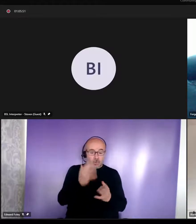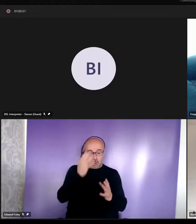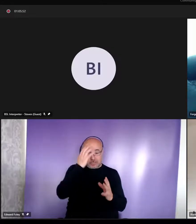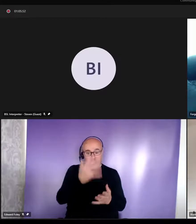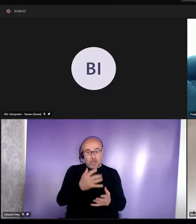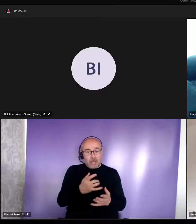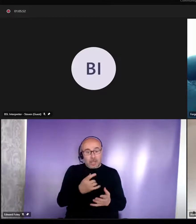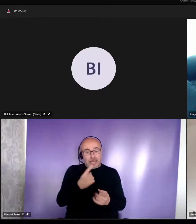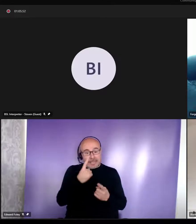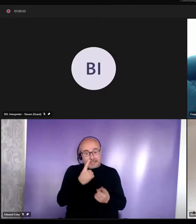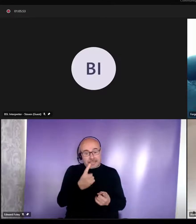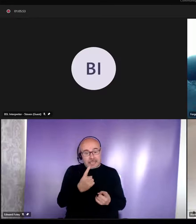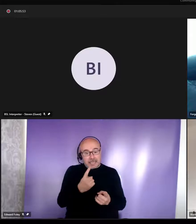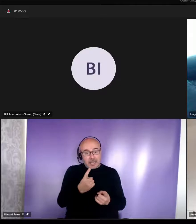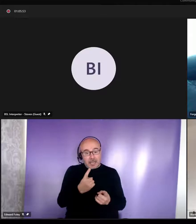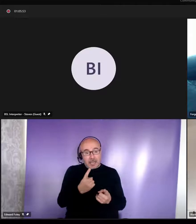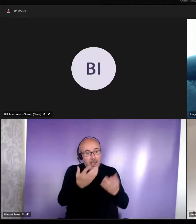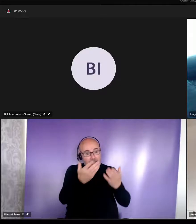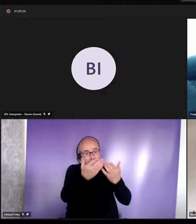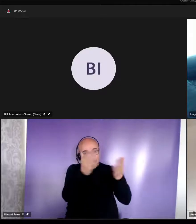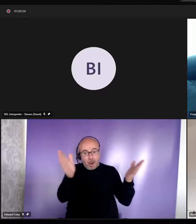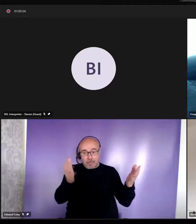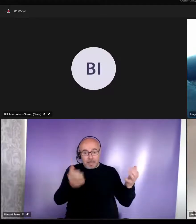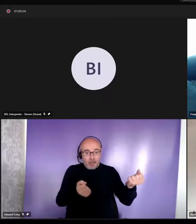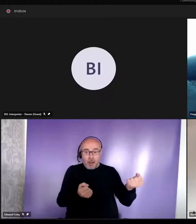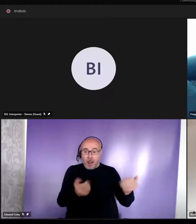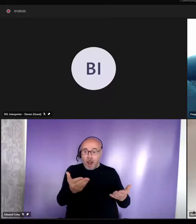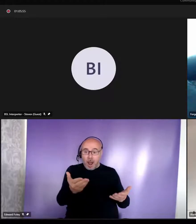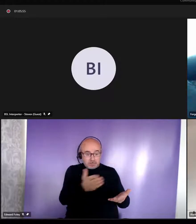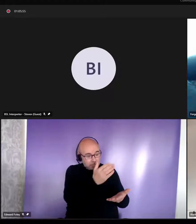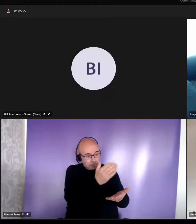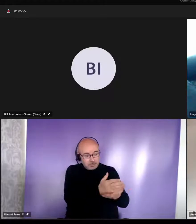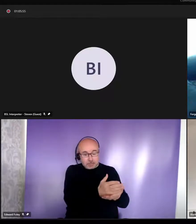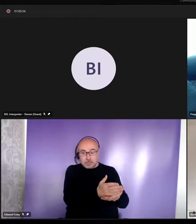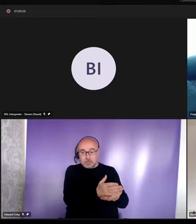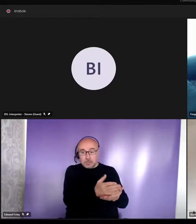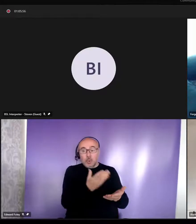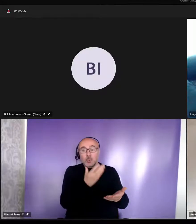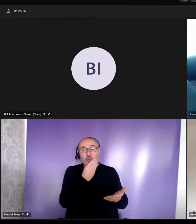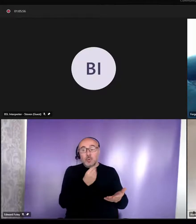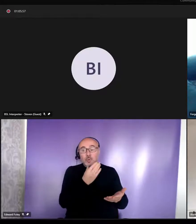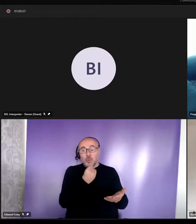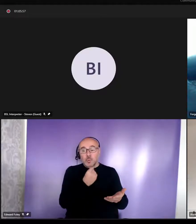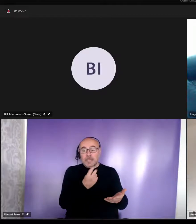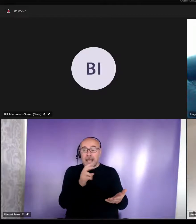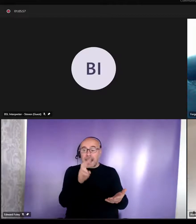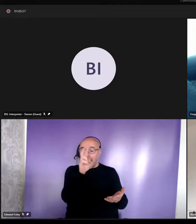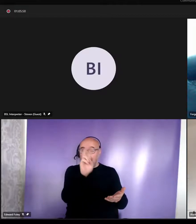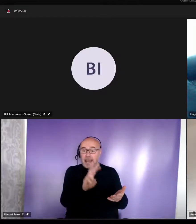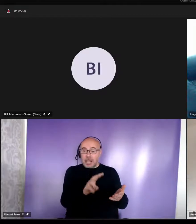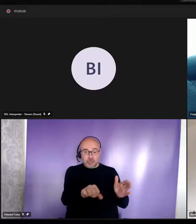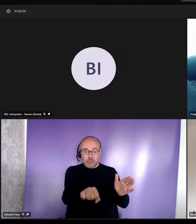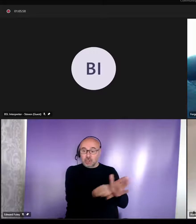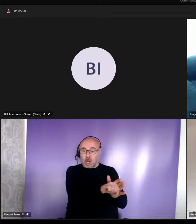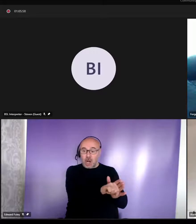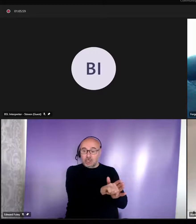are public vehicles that use the electric charging points.